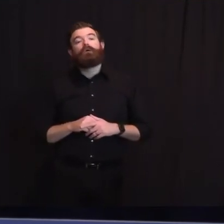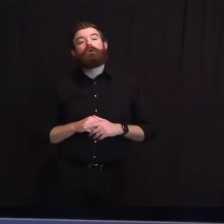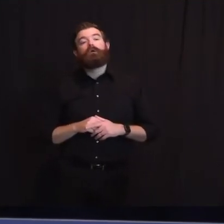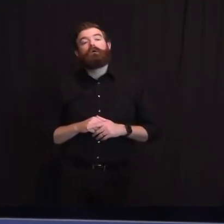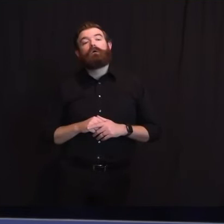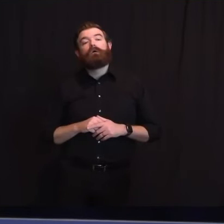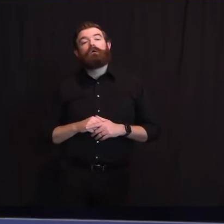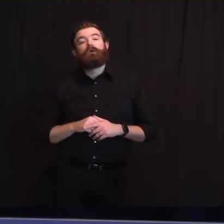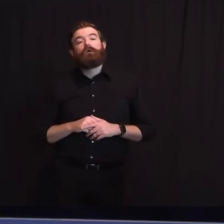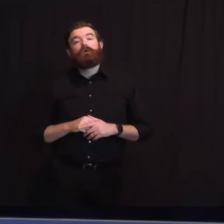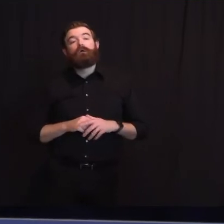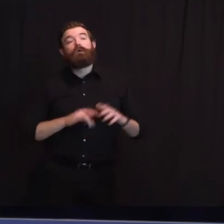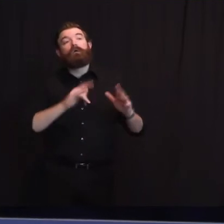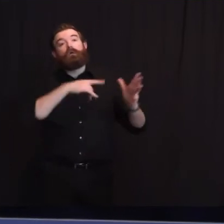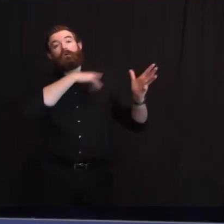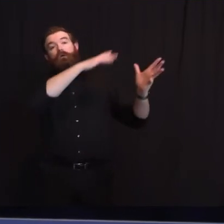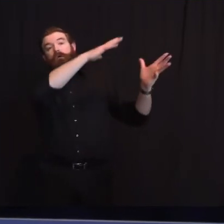total